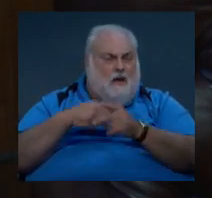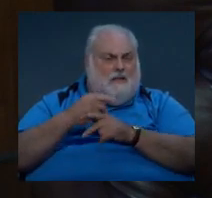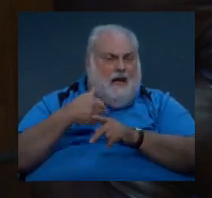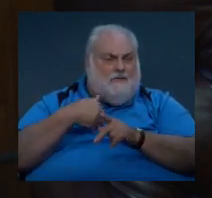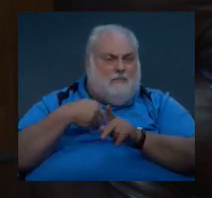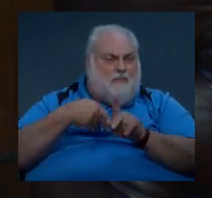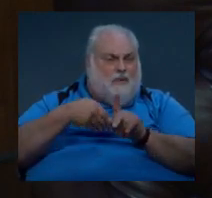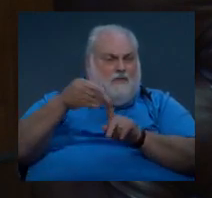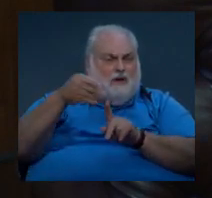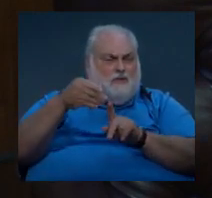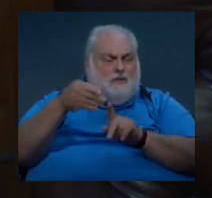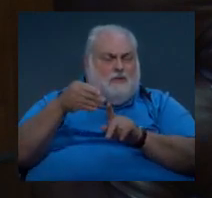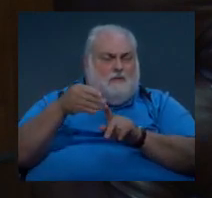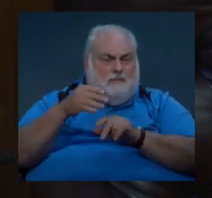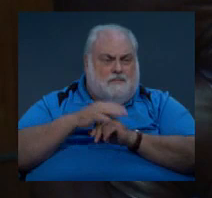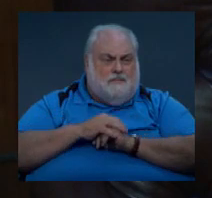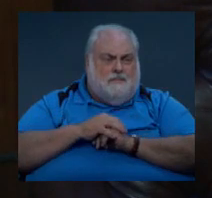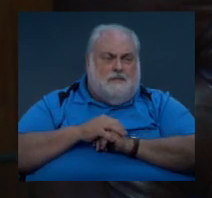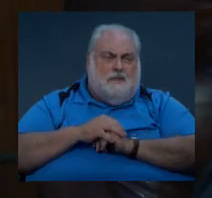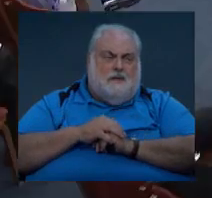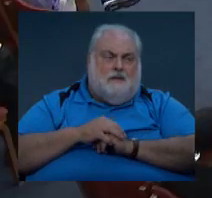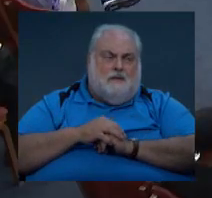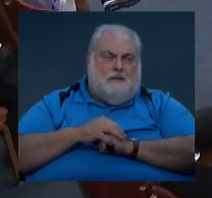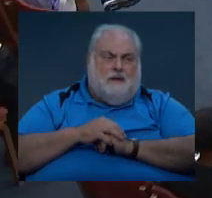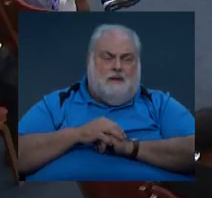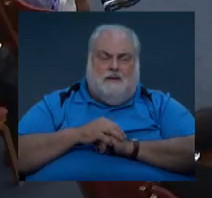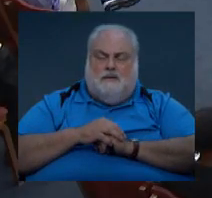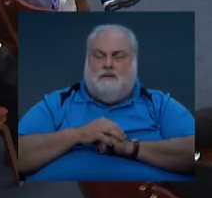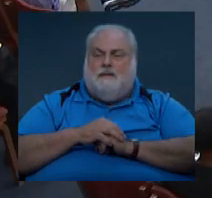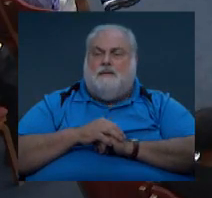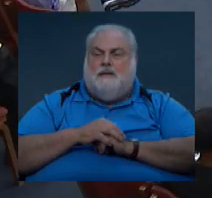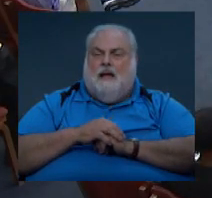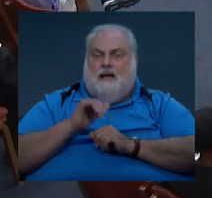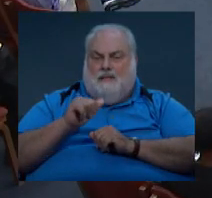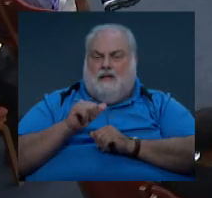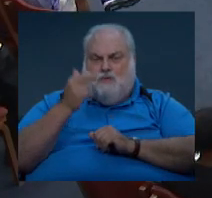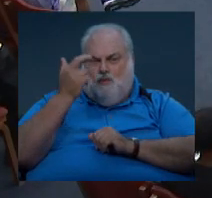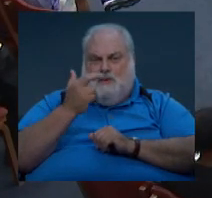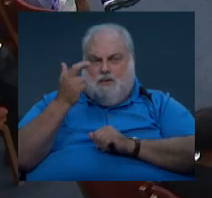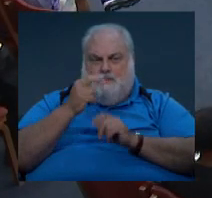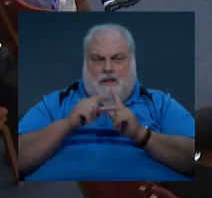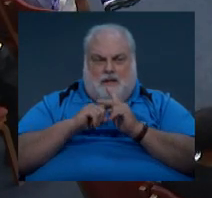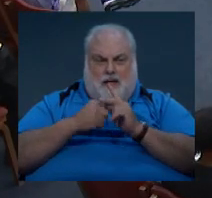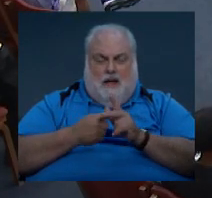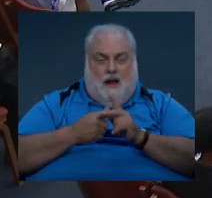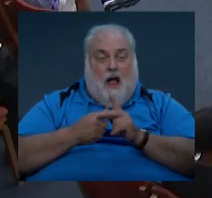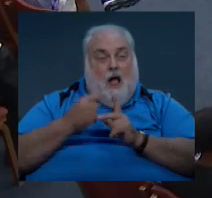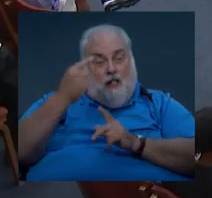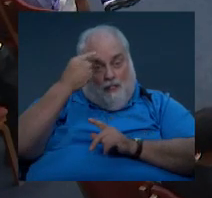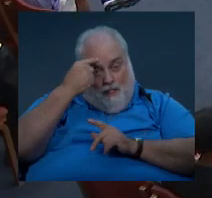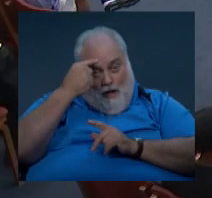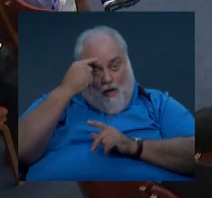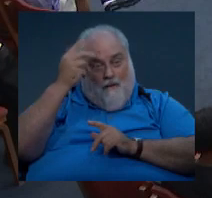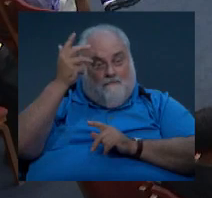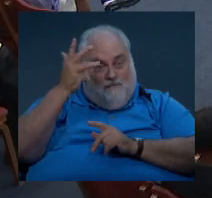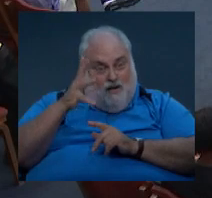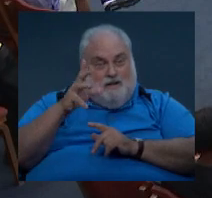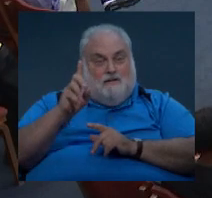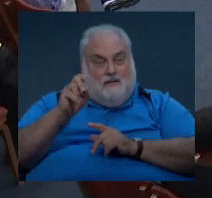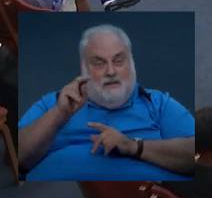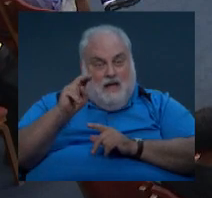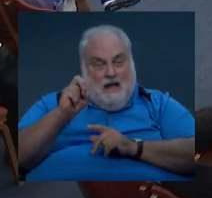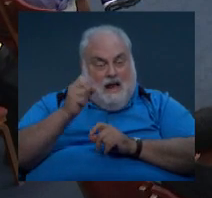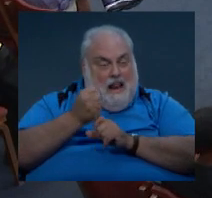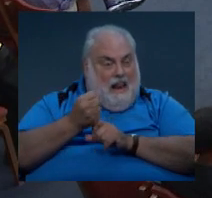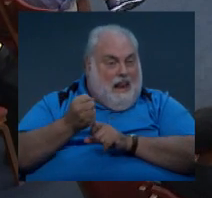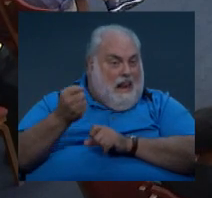business background that would like to be more involved with our youth. So that's kind of some of the genesis for this. And in fact, I thought we had done it last year and realized,